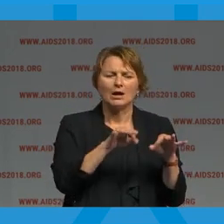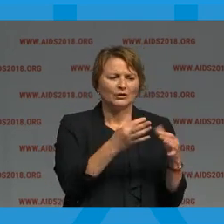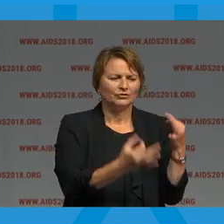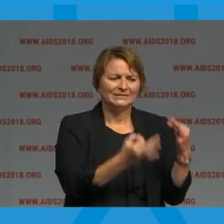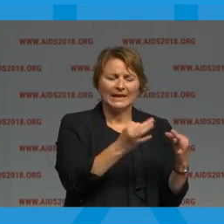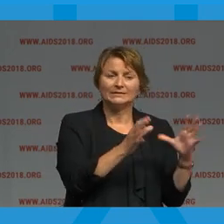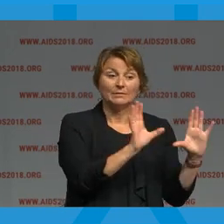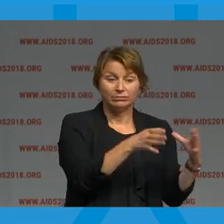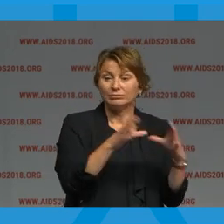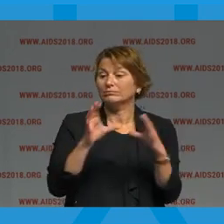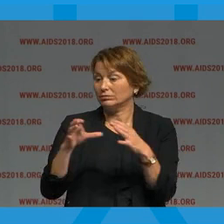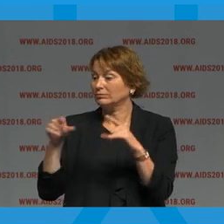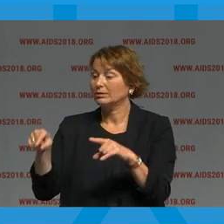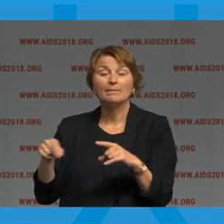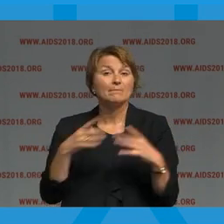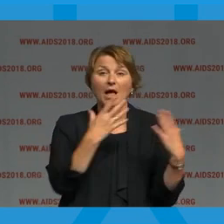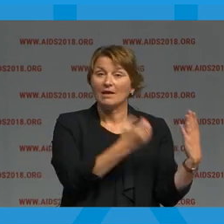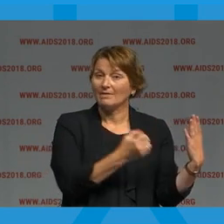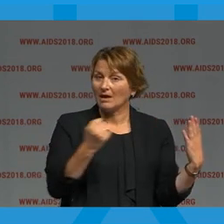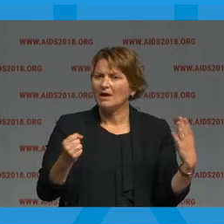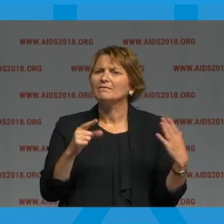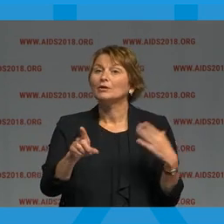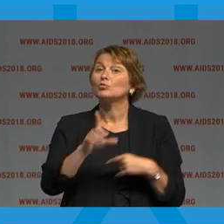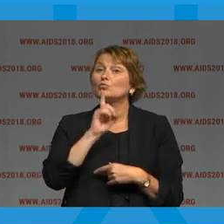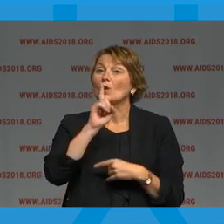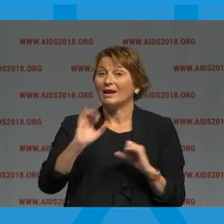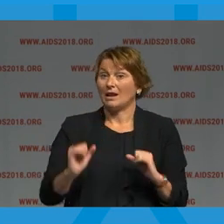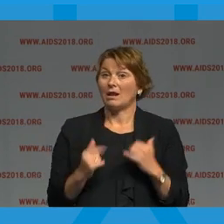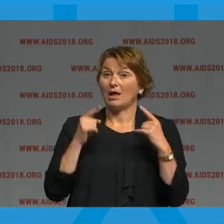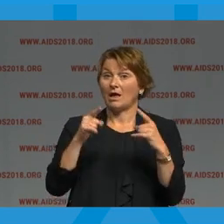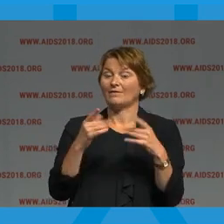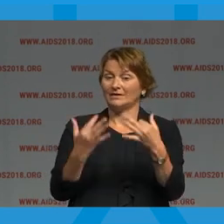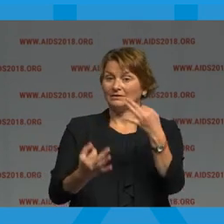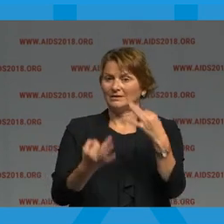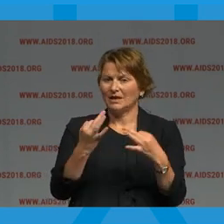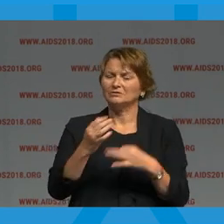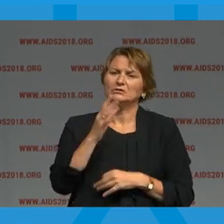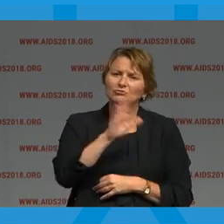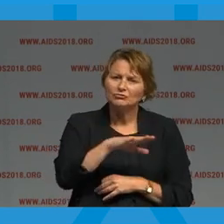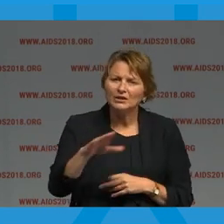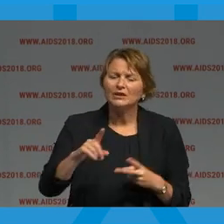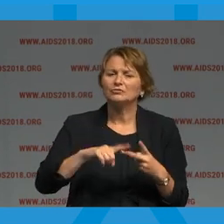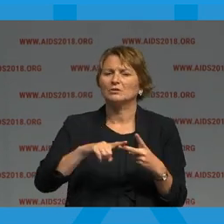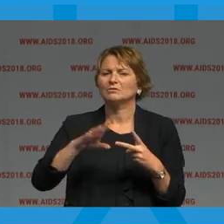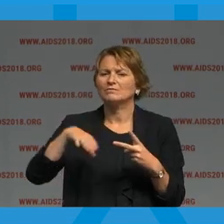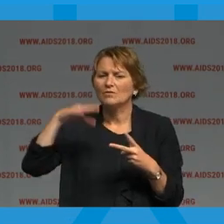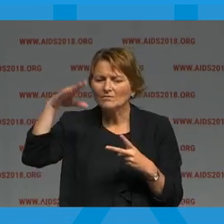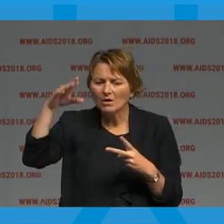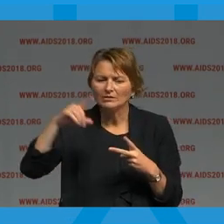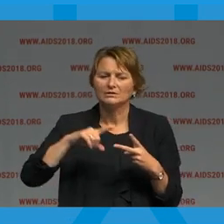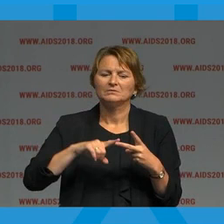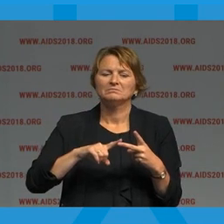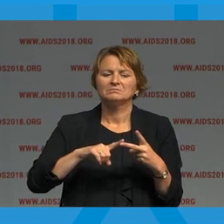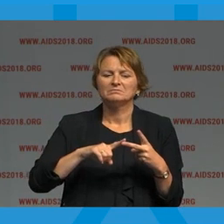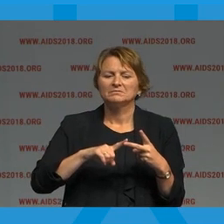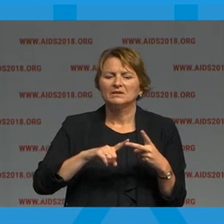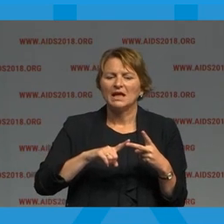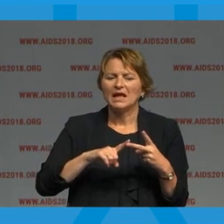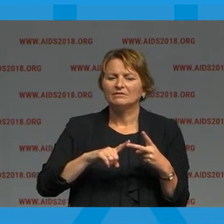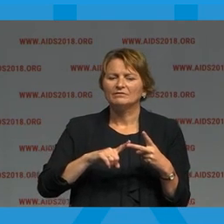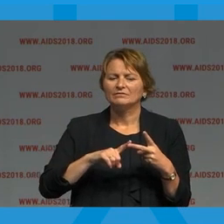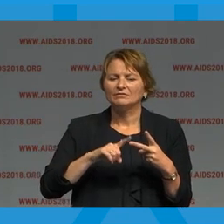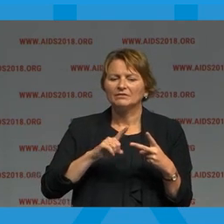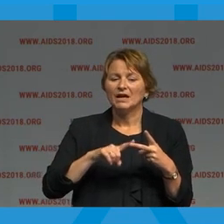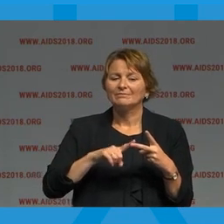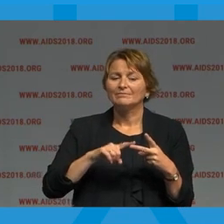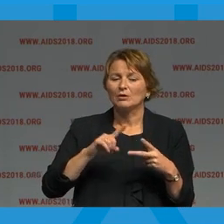not the case. The reality trial included children and adults with less than 100 CD4s. The optimal trial did so with people with